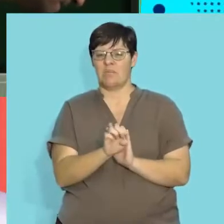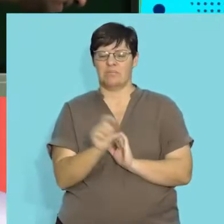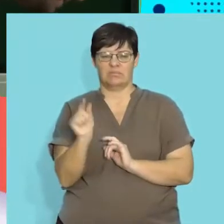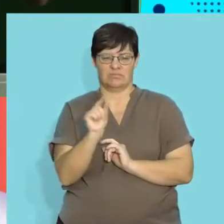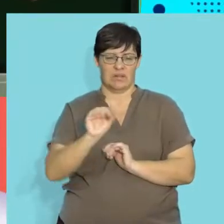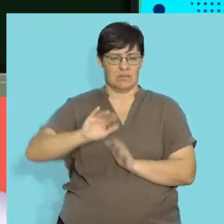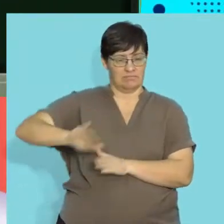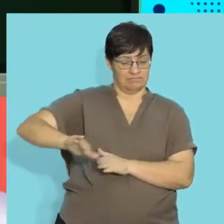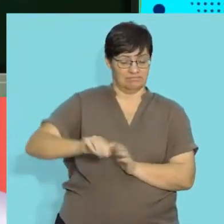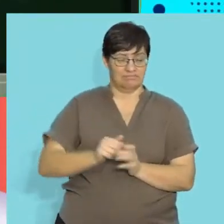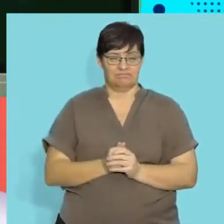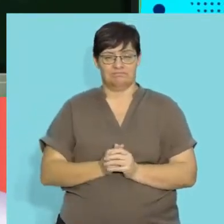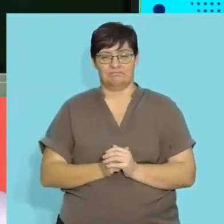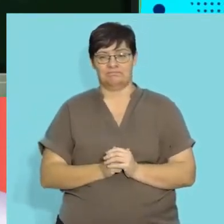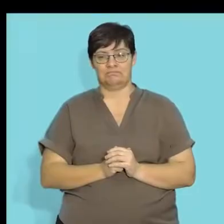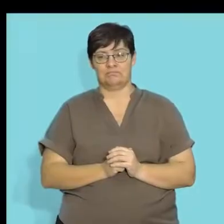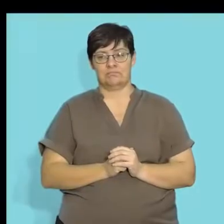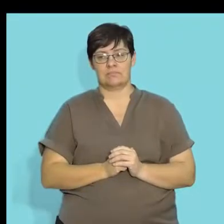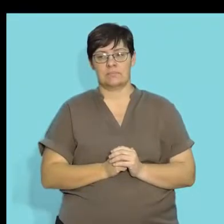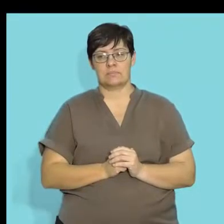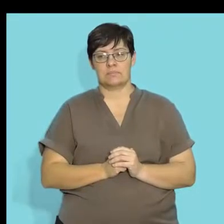bit.